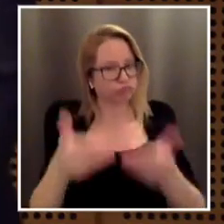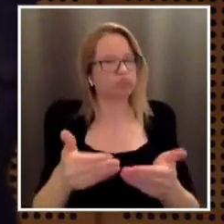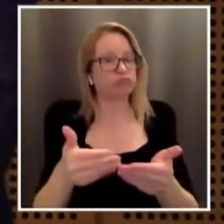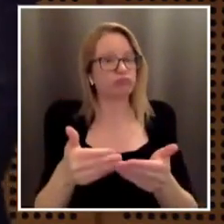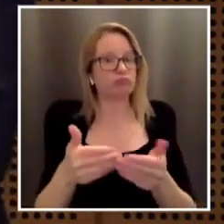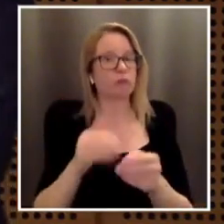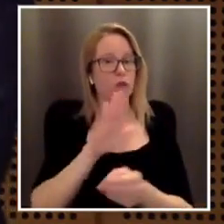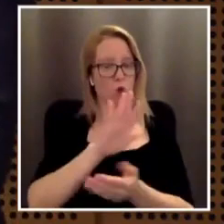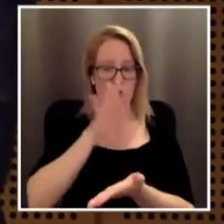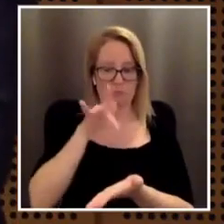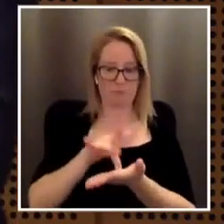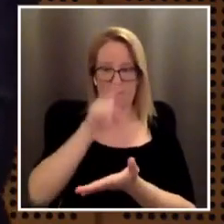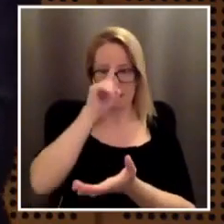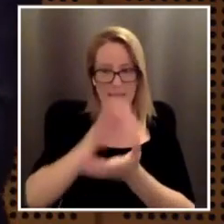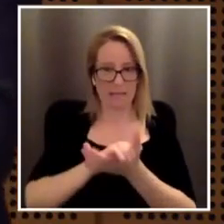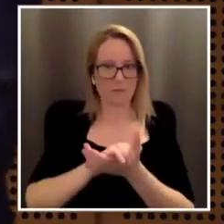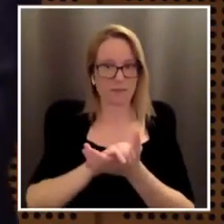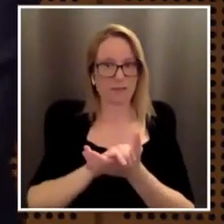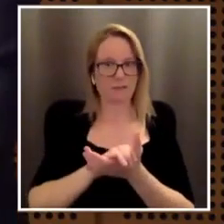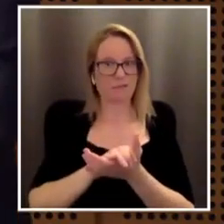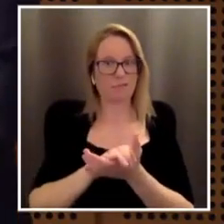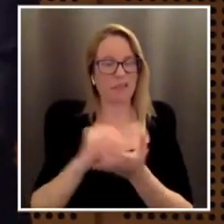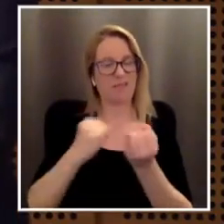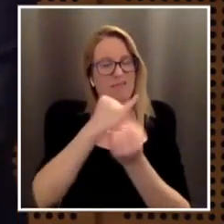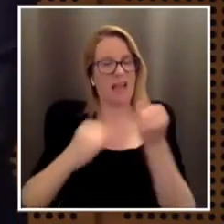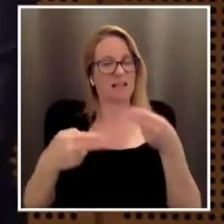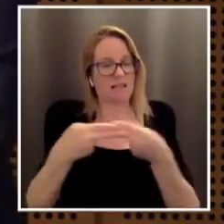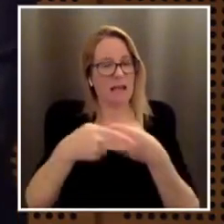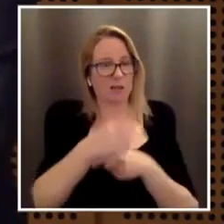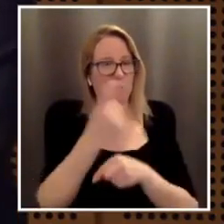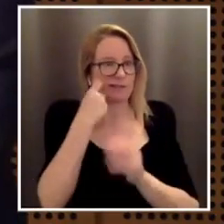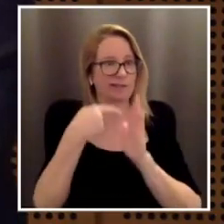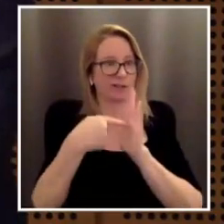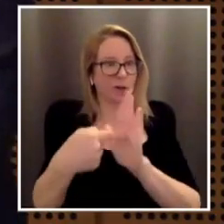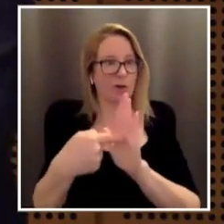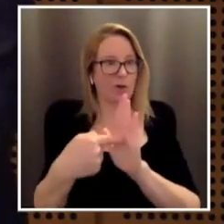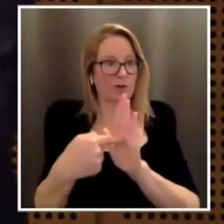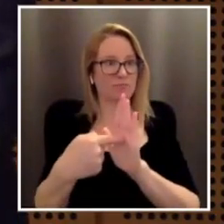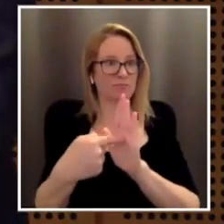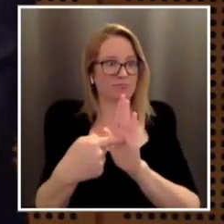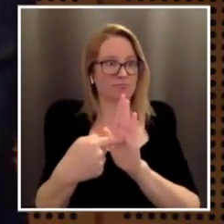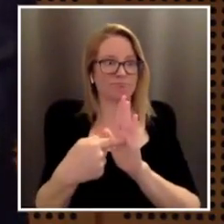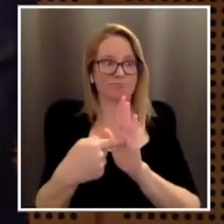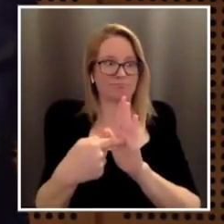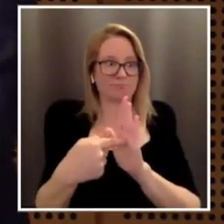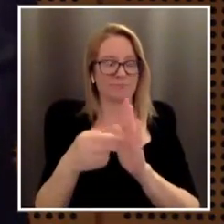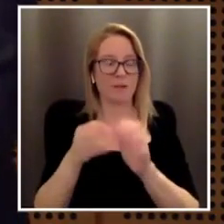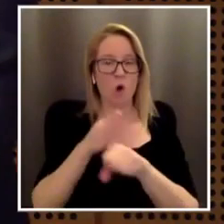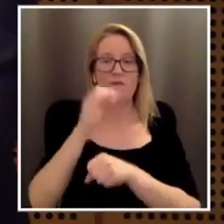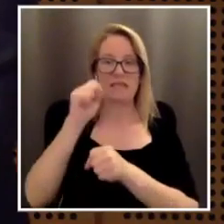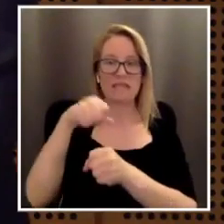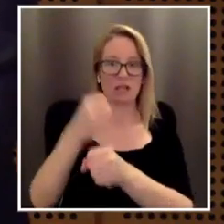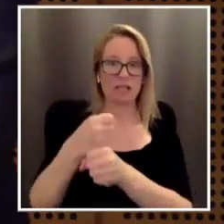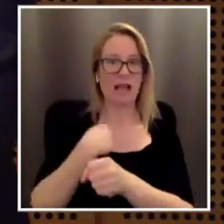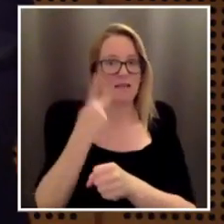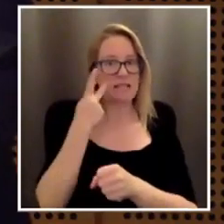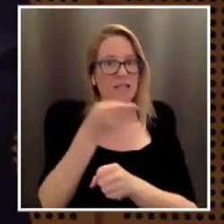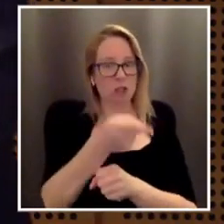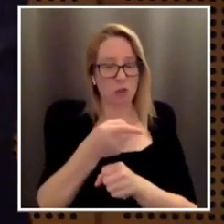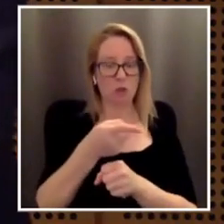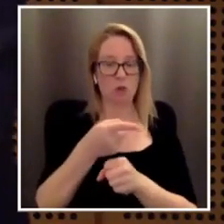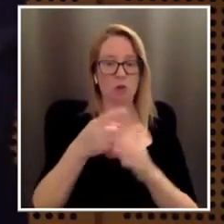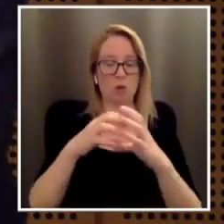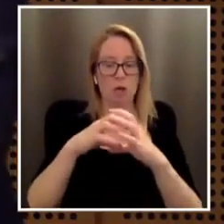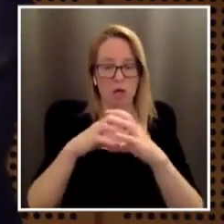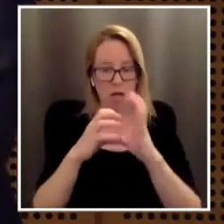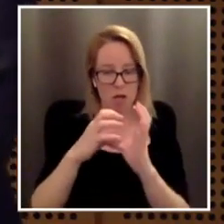core beliefs and even sort of the last slide that you shared. Over the years, I've watched you pull back the layers of